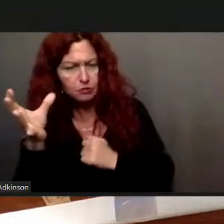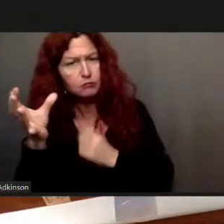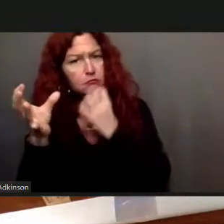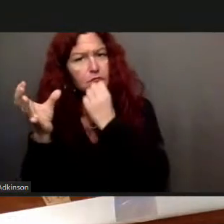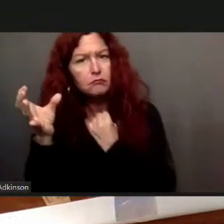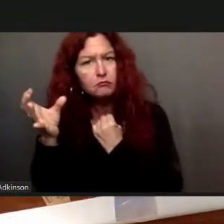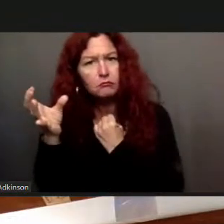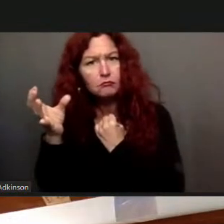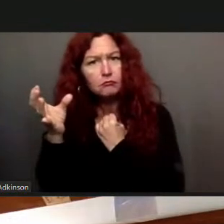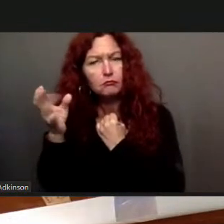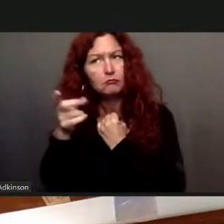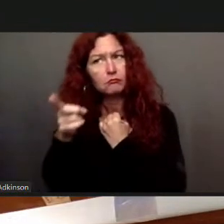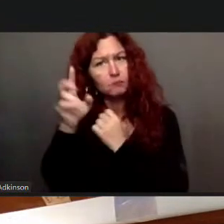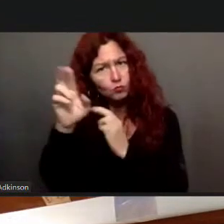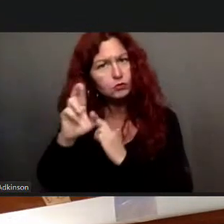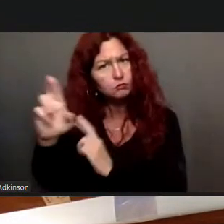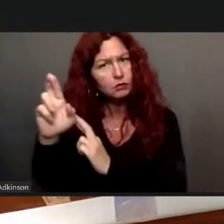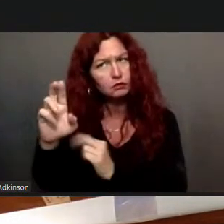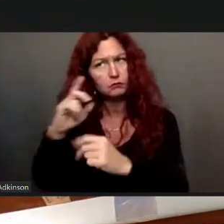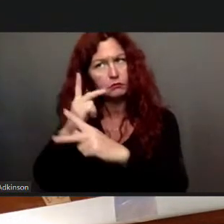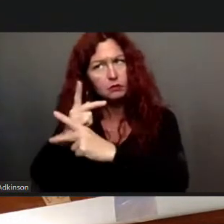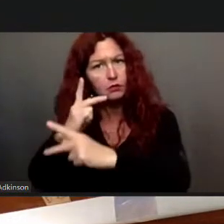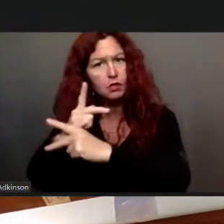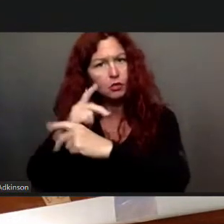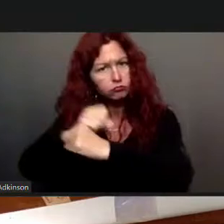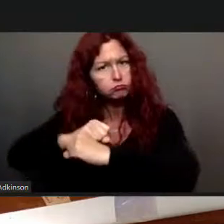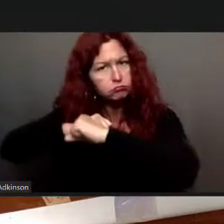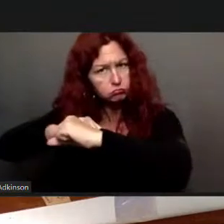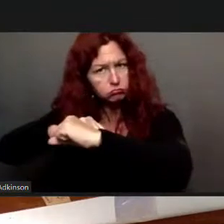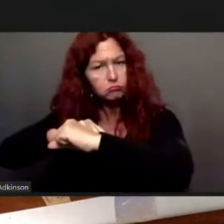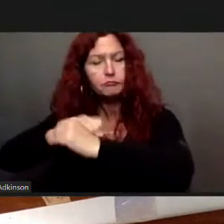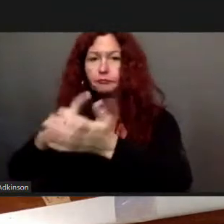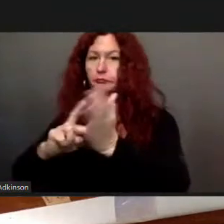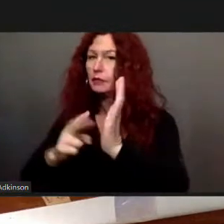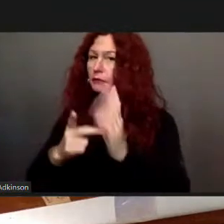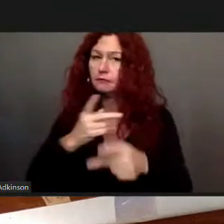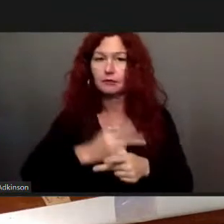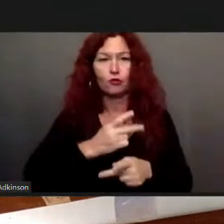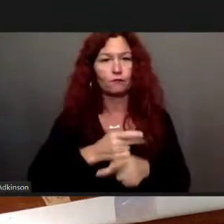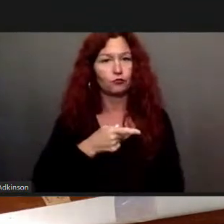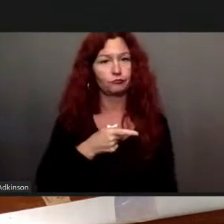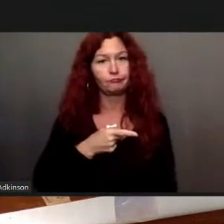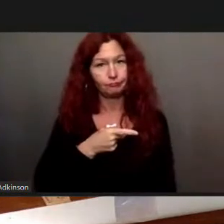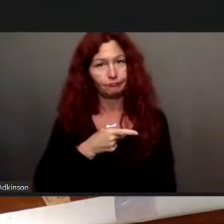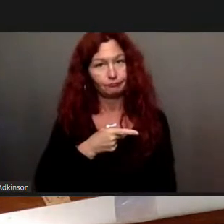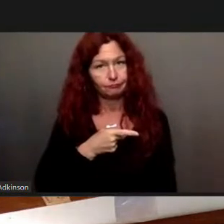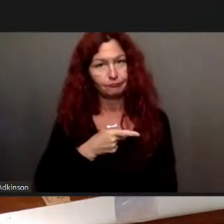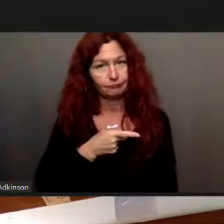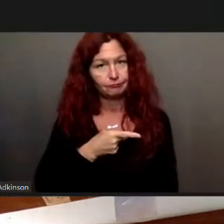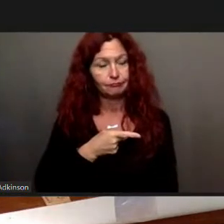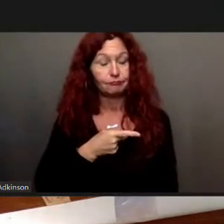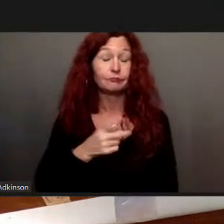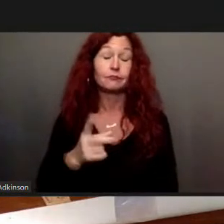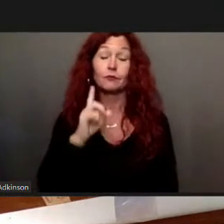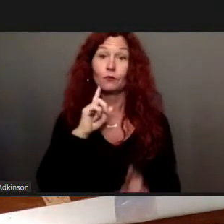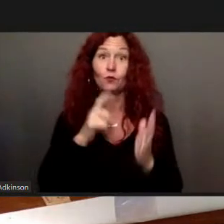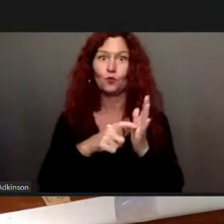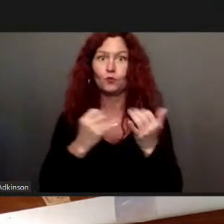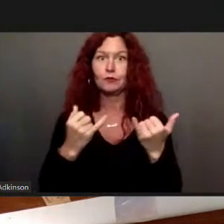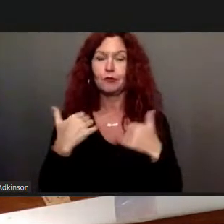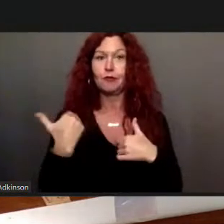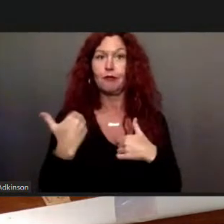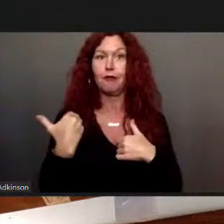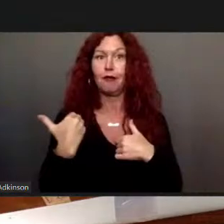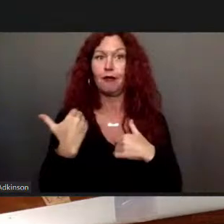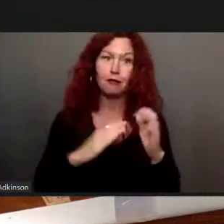also a message that we're going to be putting out with those surge teams. And so we see the surges or the spikes actually